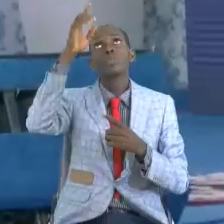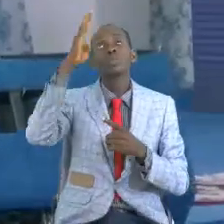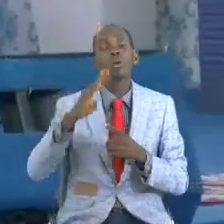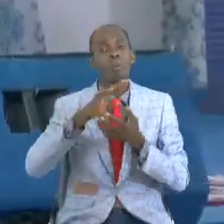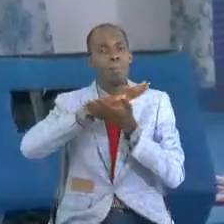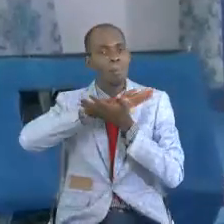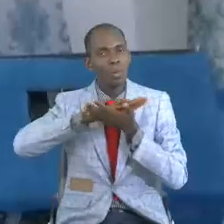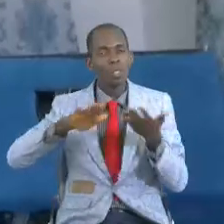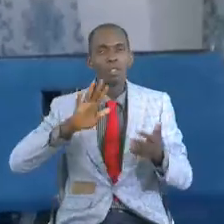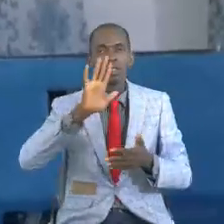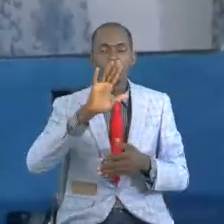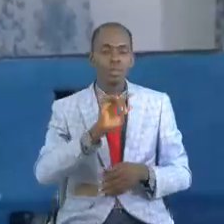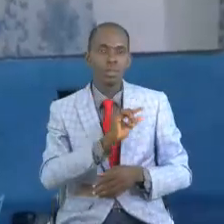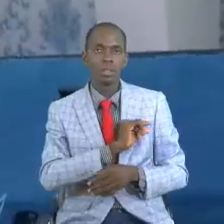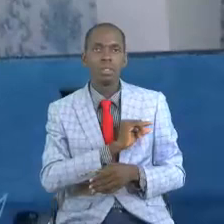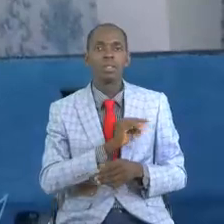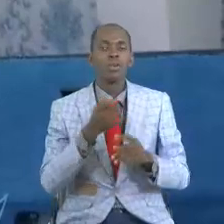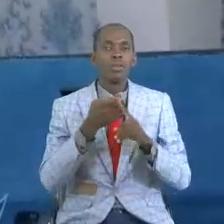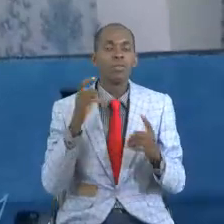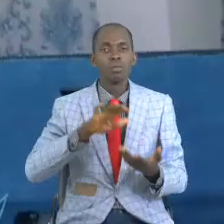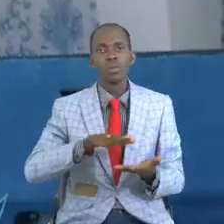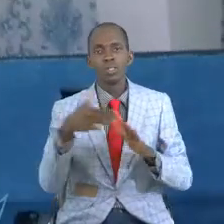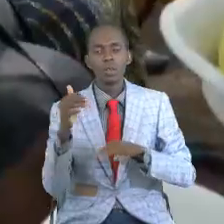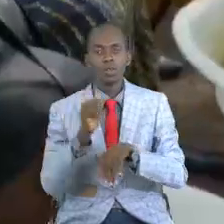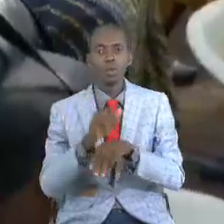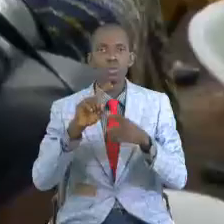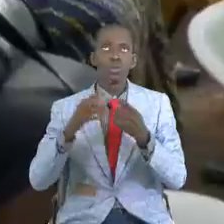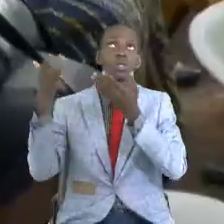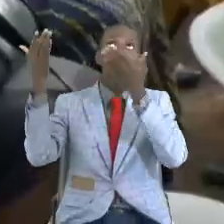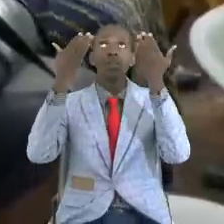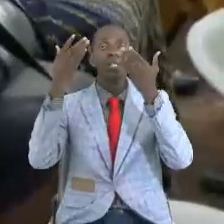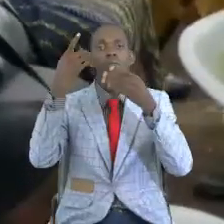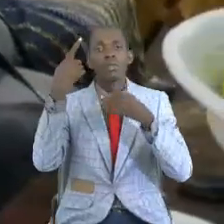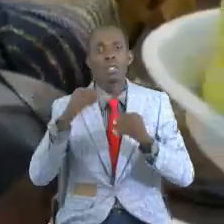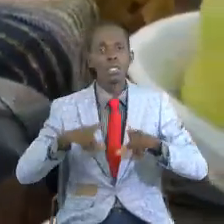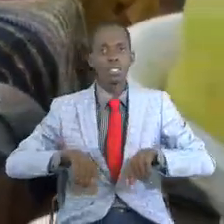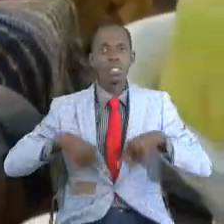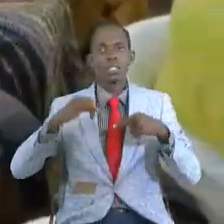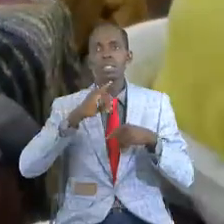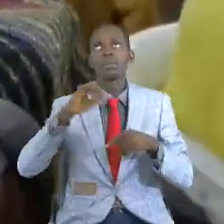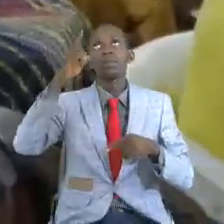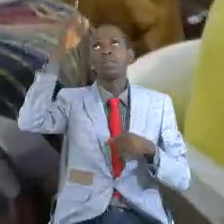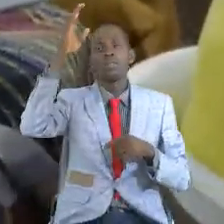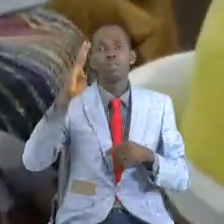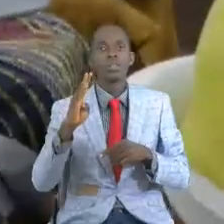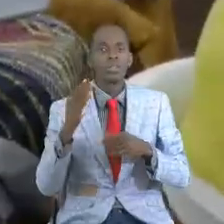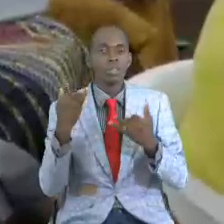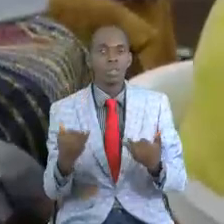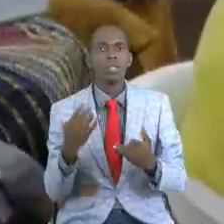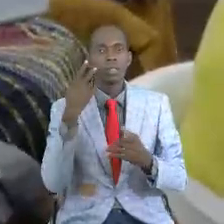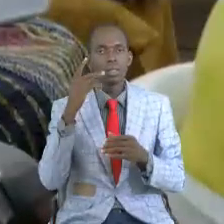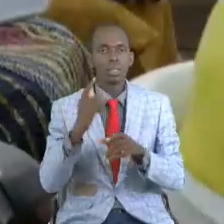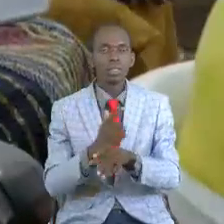your conscience from dead works to serve the living God. We're coming to number three